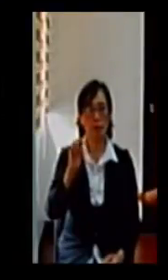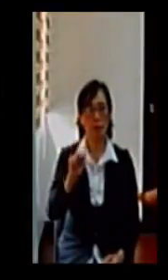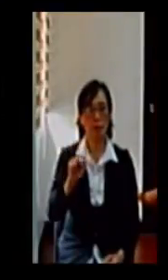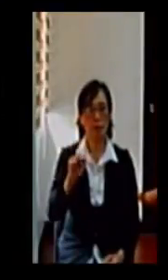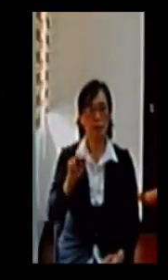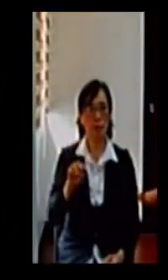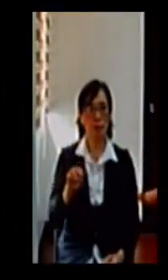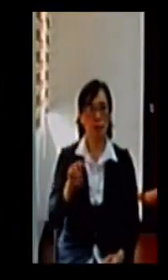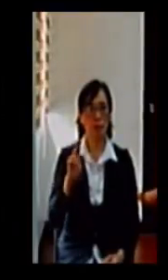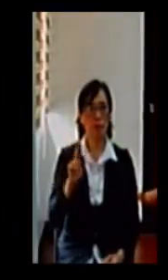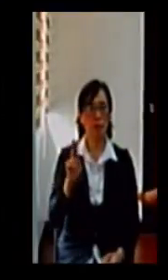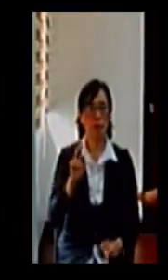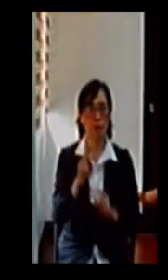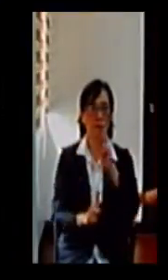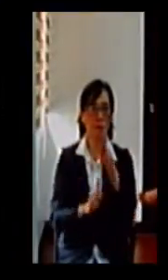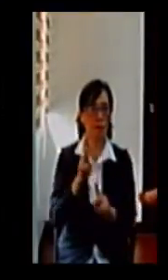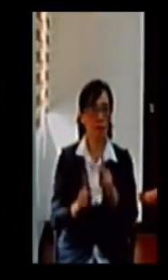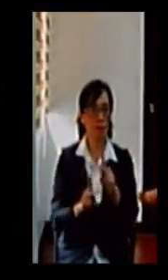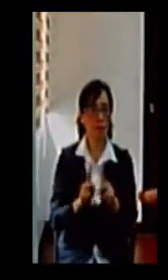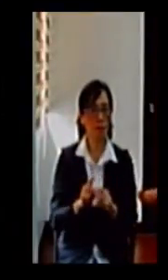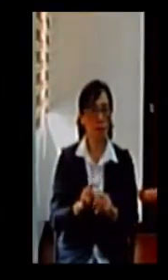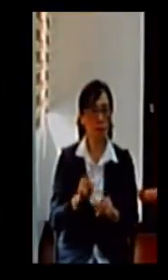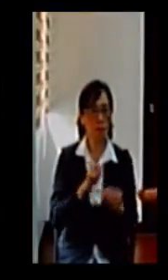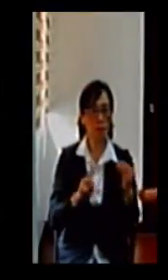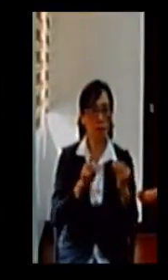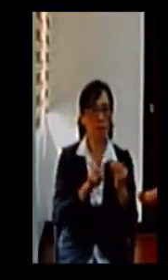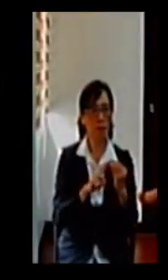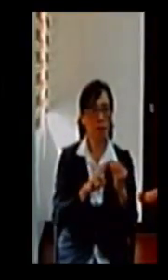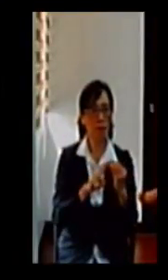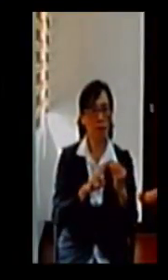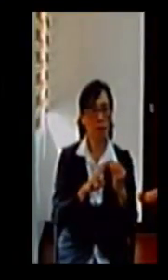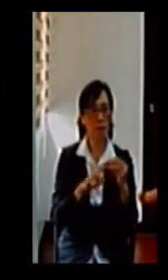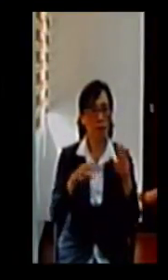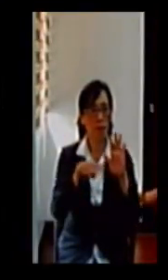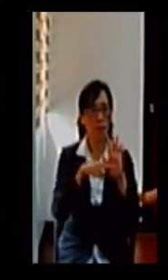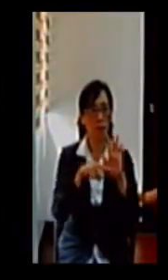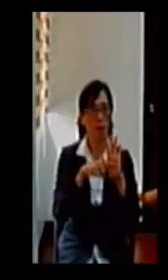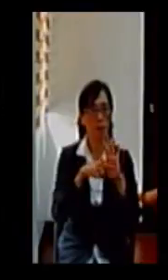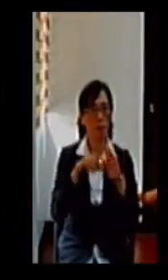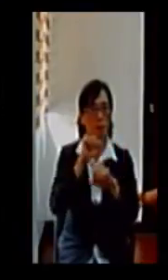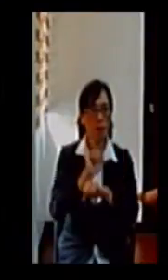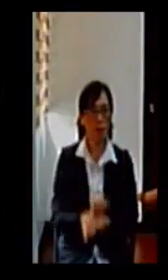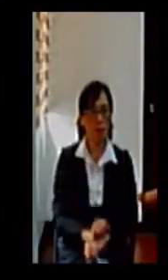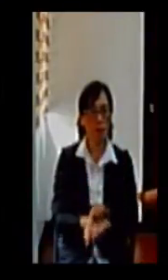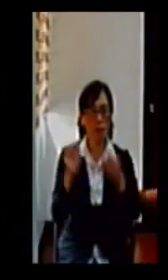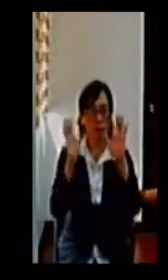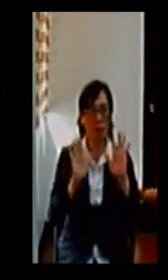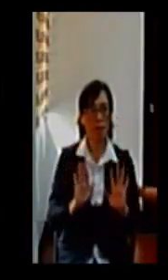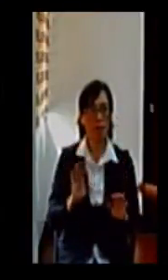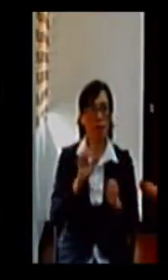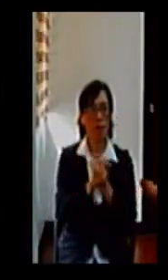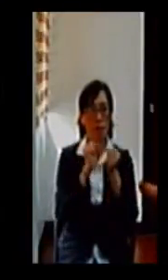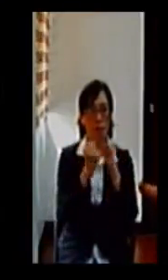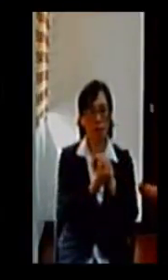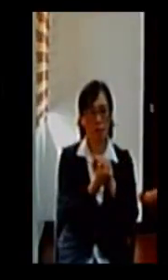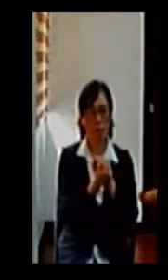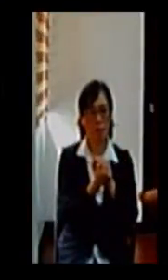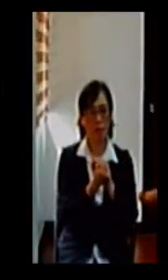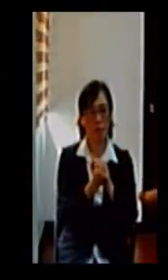the population, about the negative impacts on climate change.